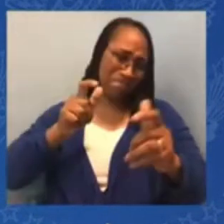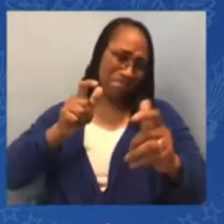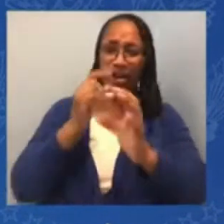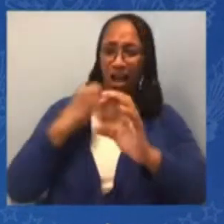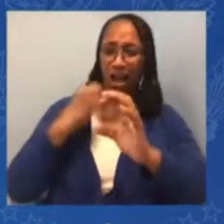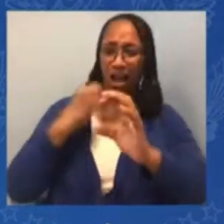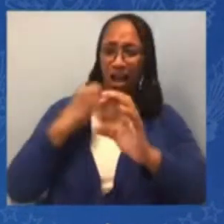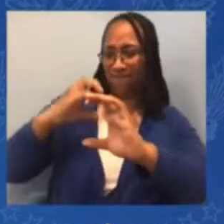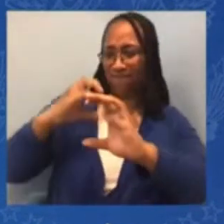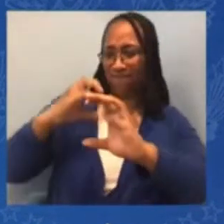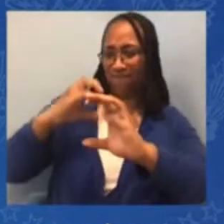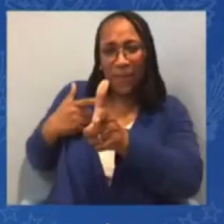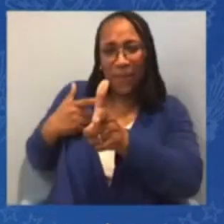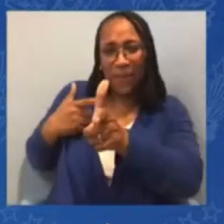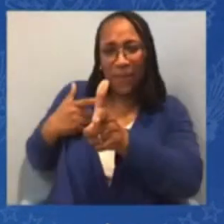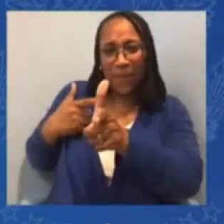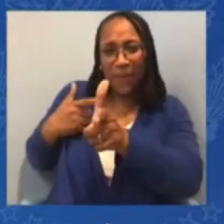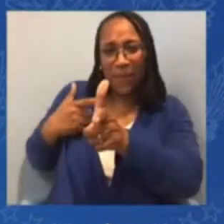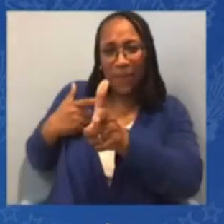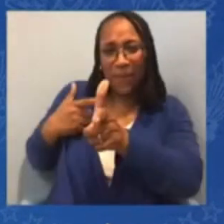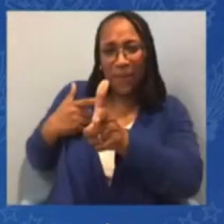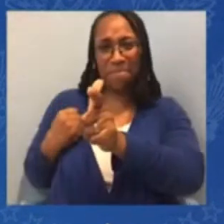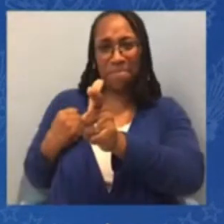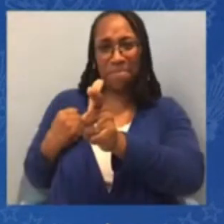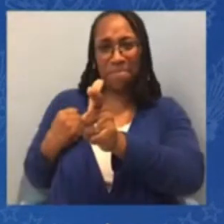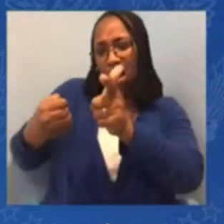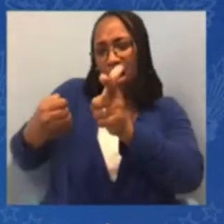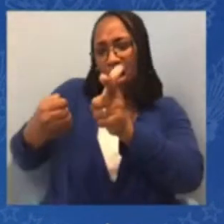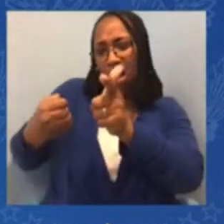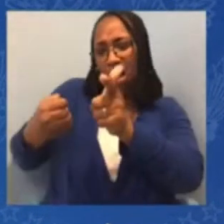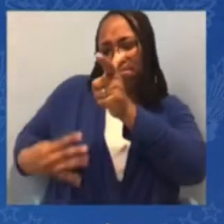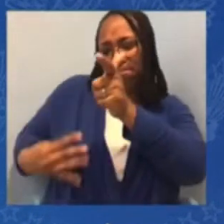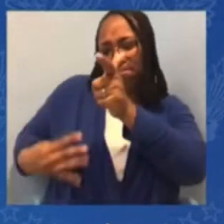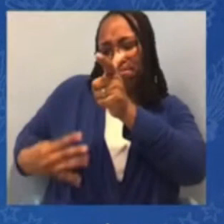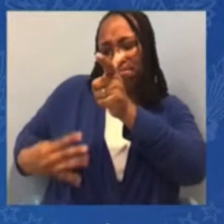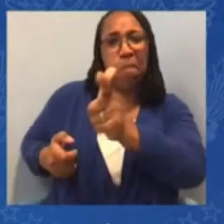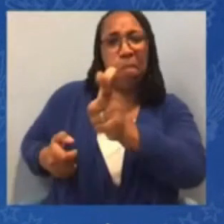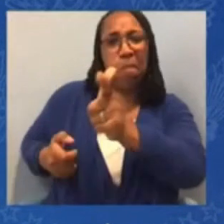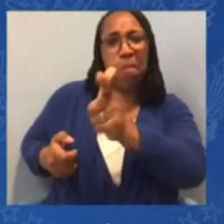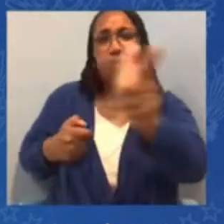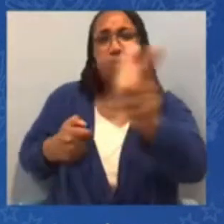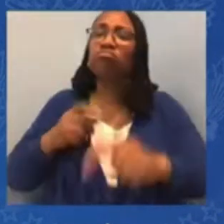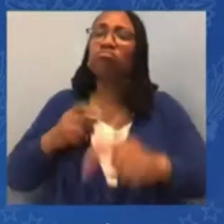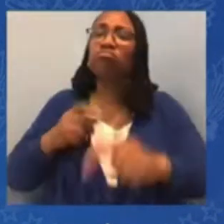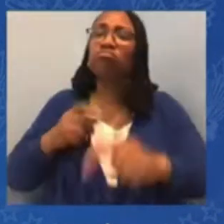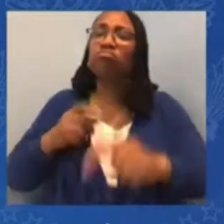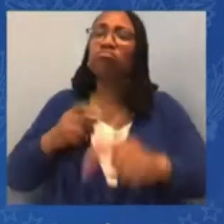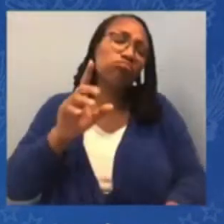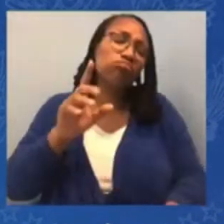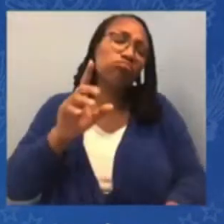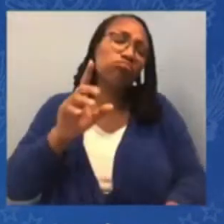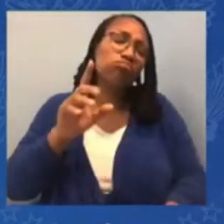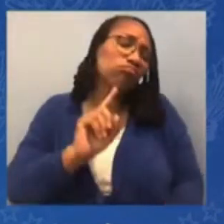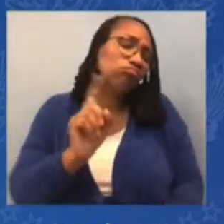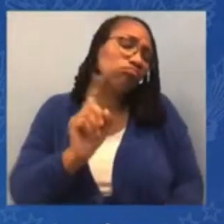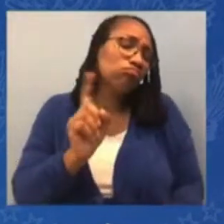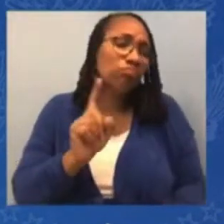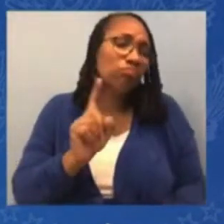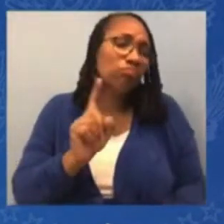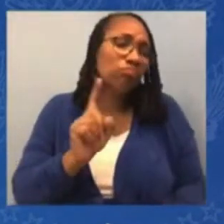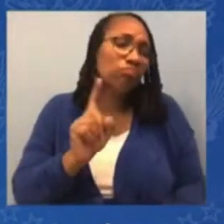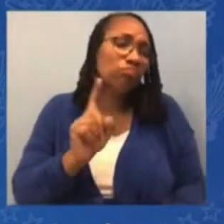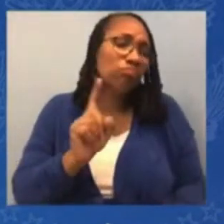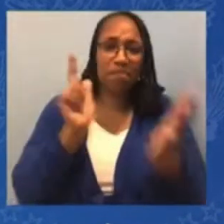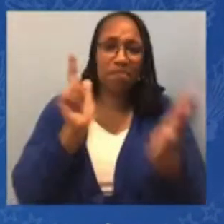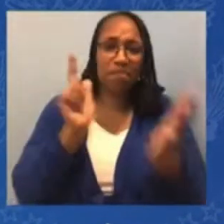They're not only a weapon of war, they're the single biggest driver of profits for the gun industry. That's why